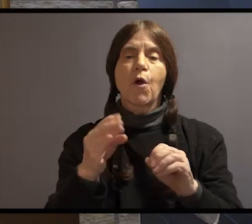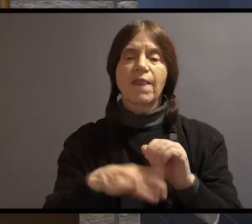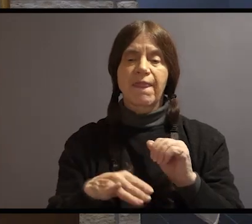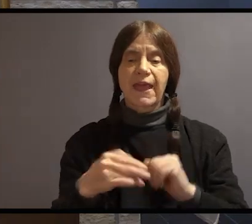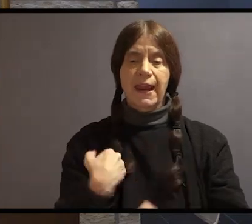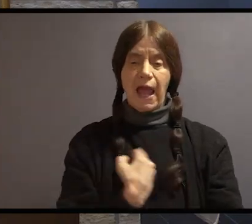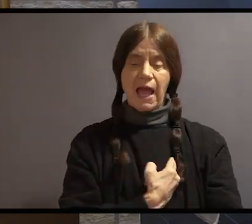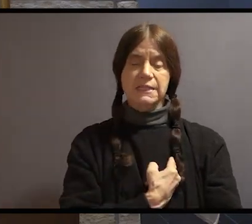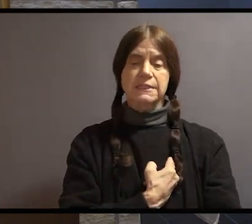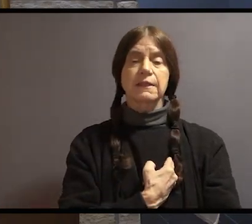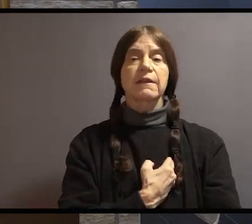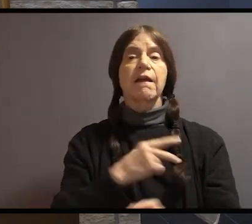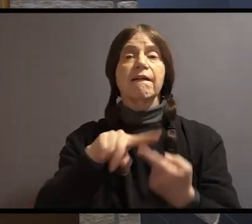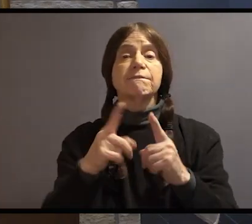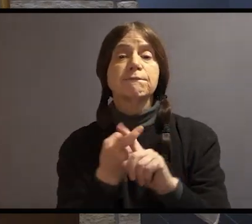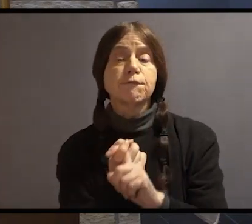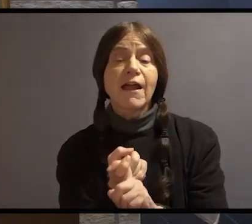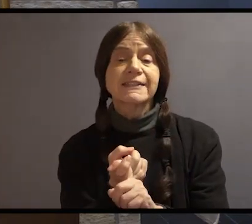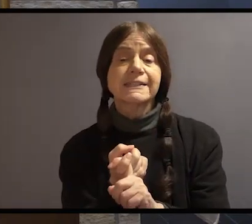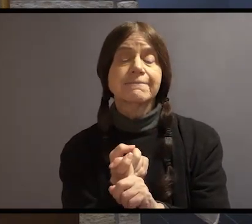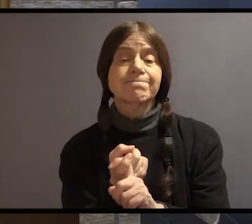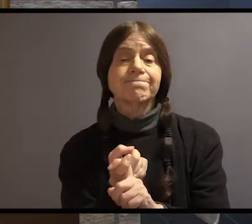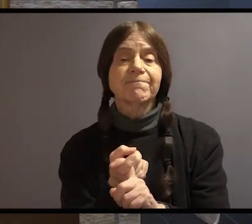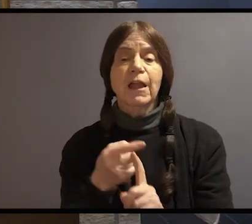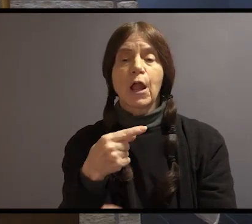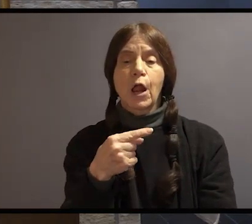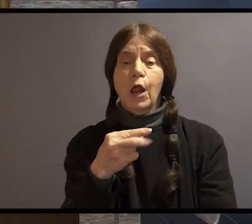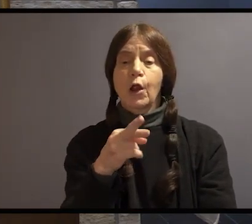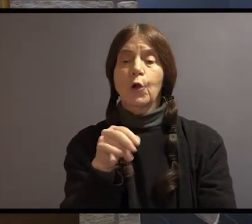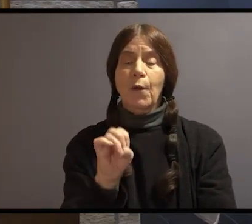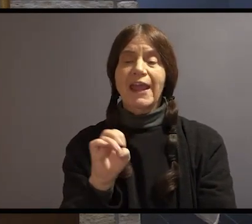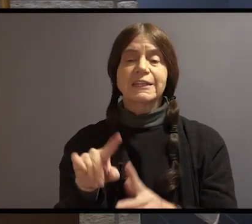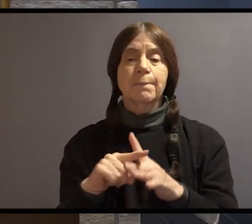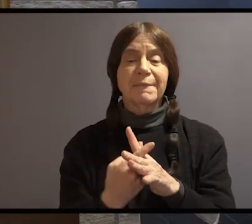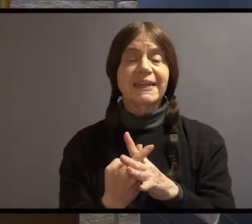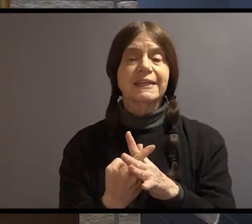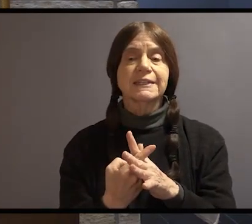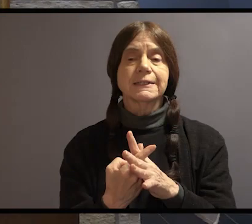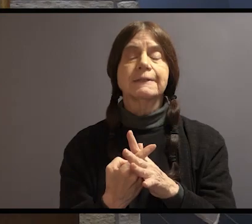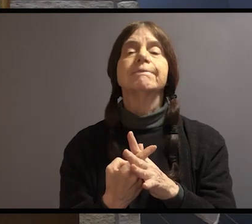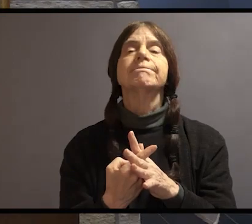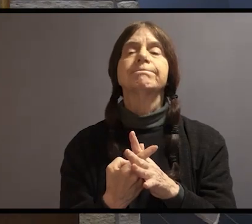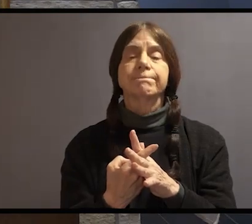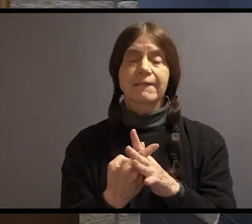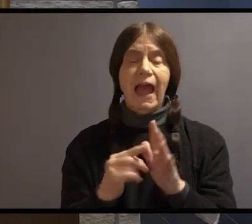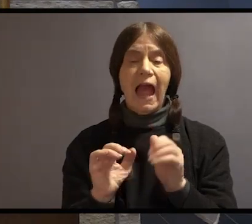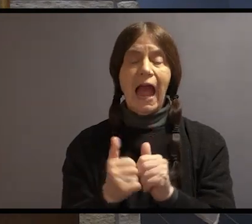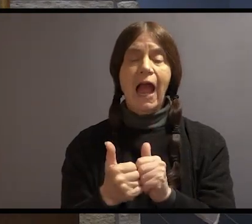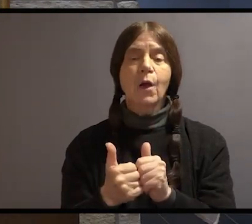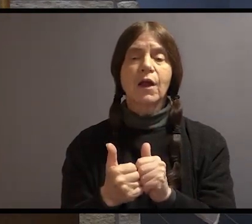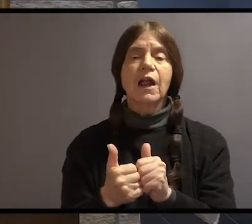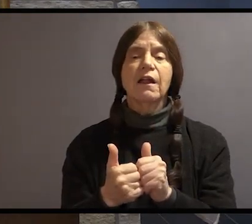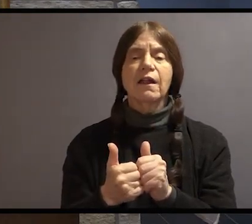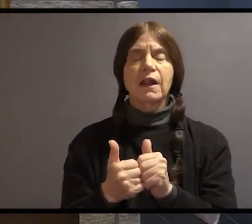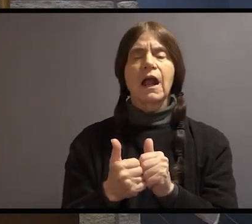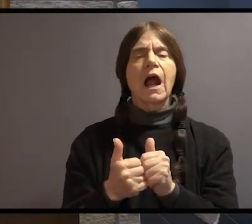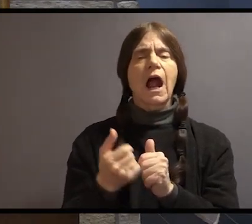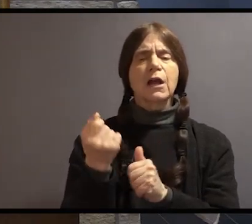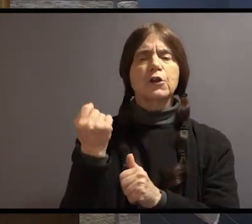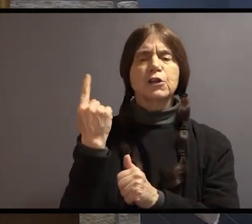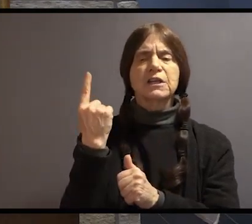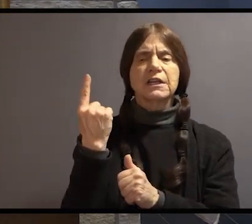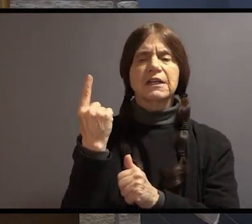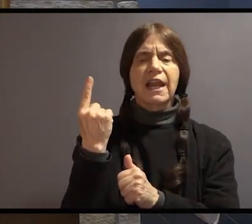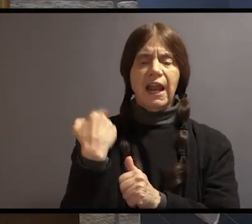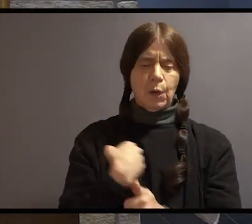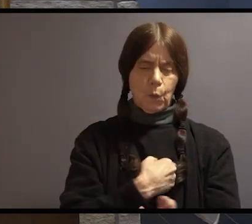My friends, the starting point of grace is first to understand what